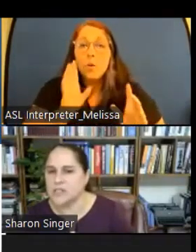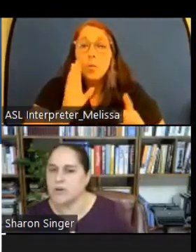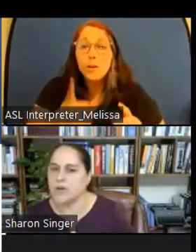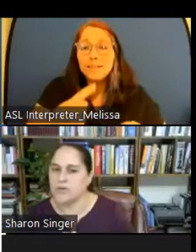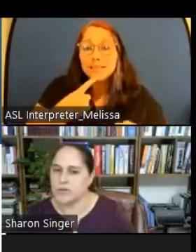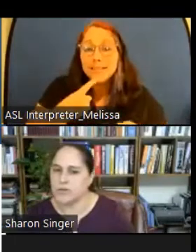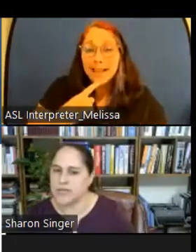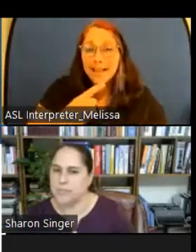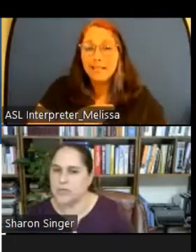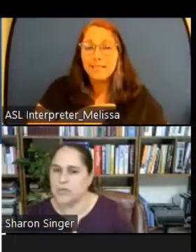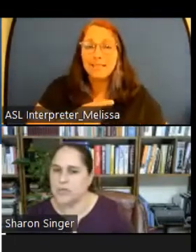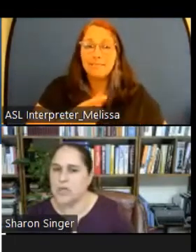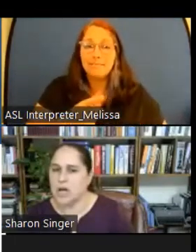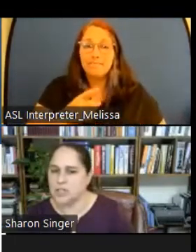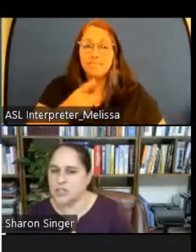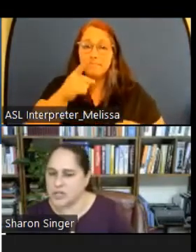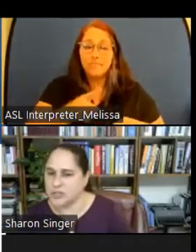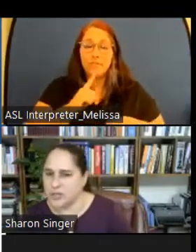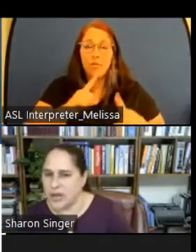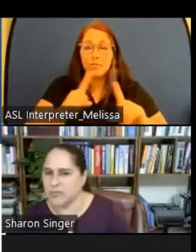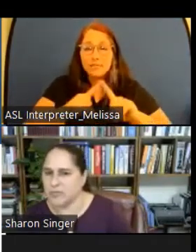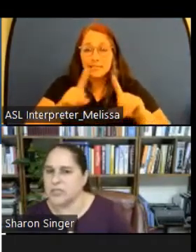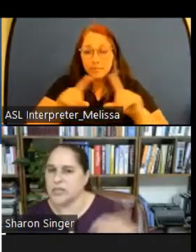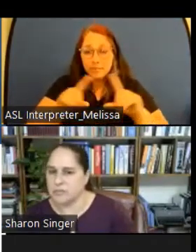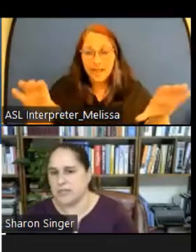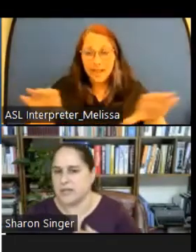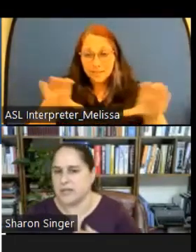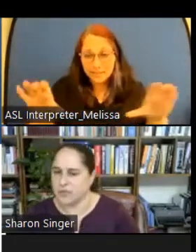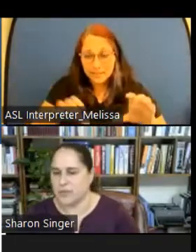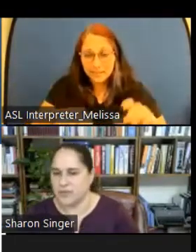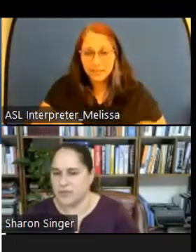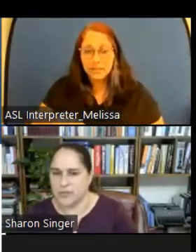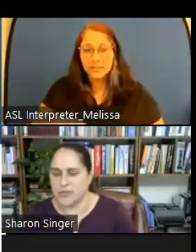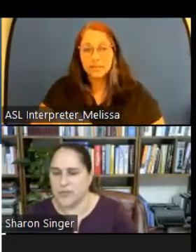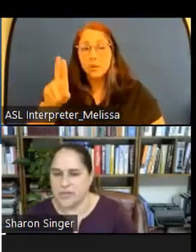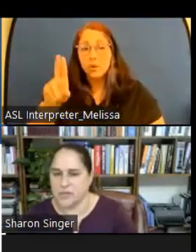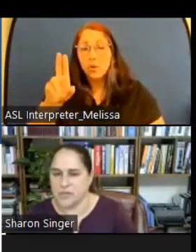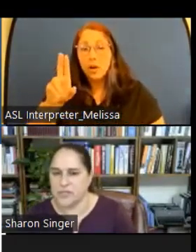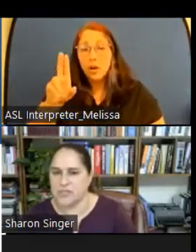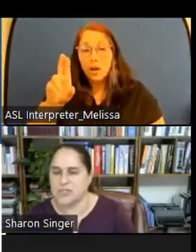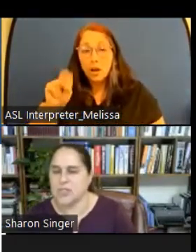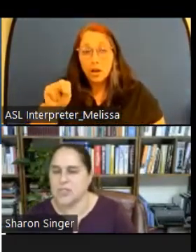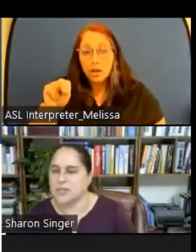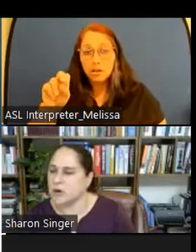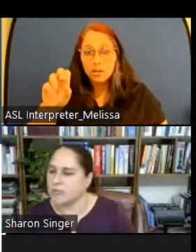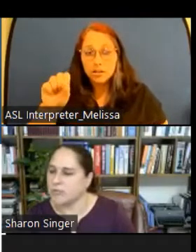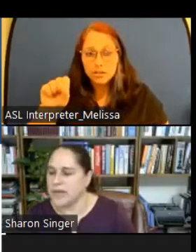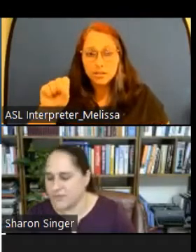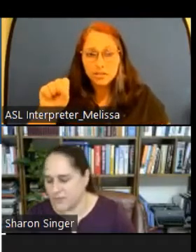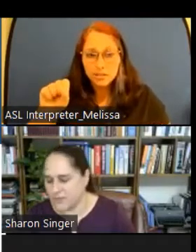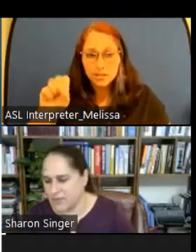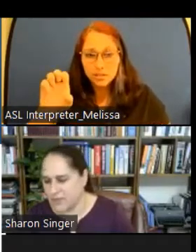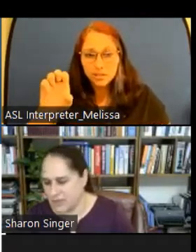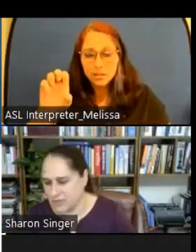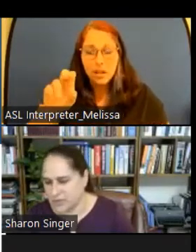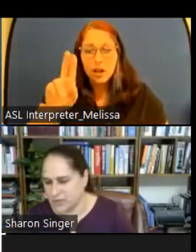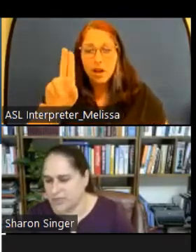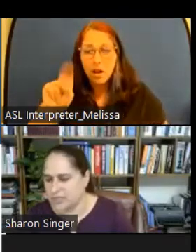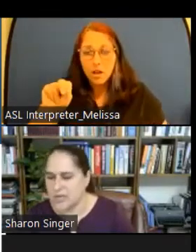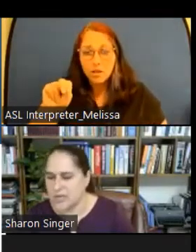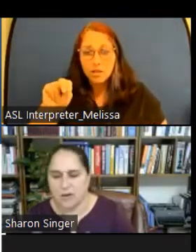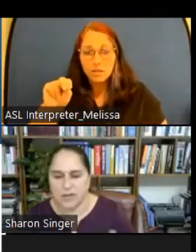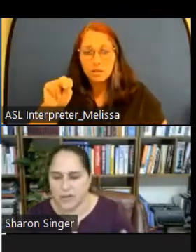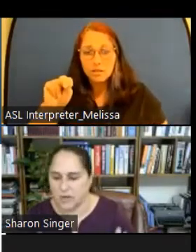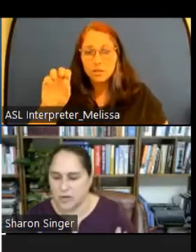activities. So, for example, unsheltered outreach can be done through different funding sources. There are a range of funding